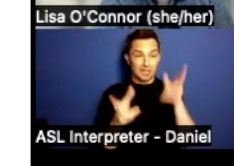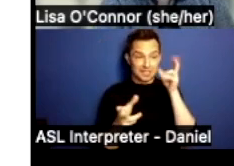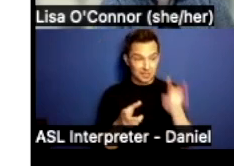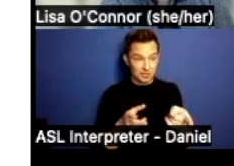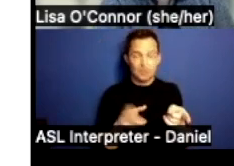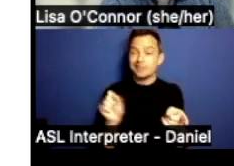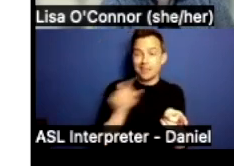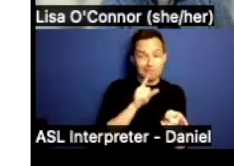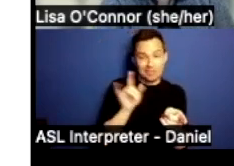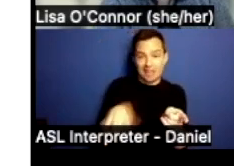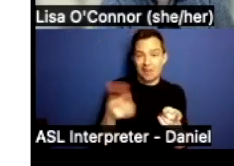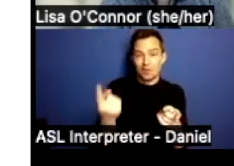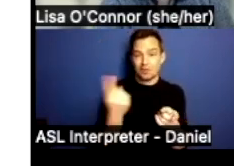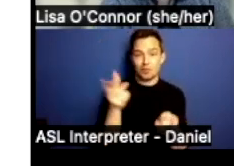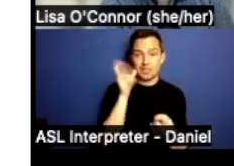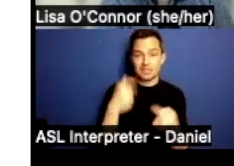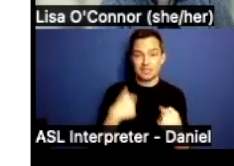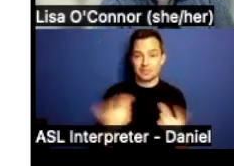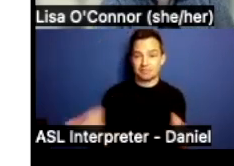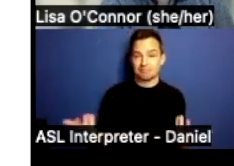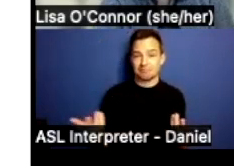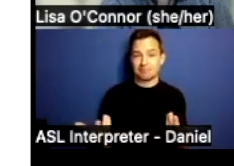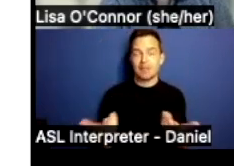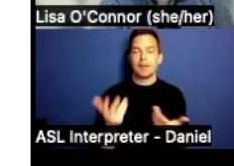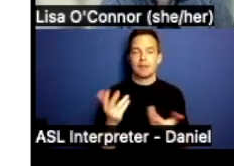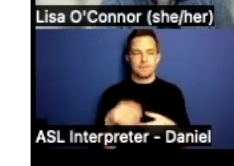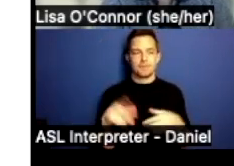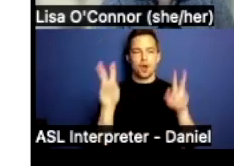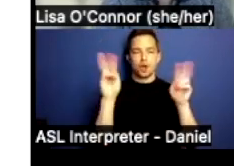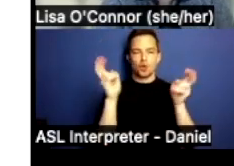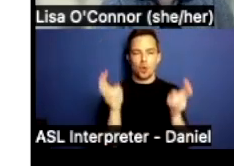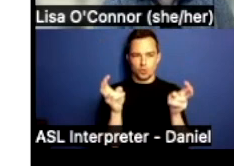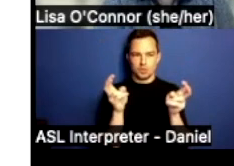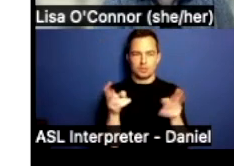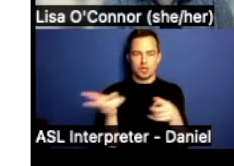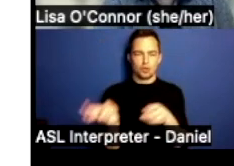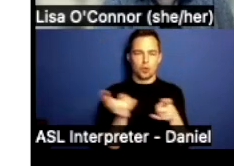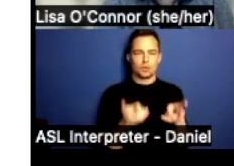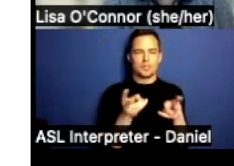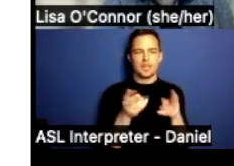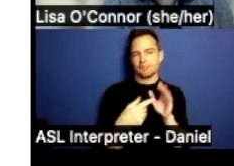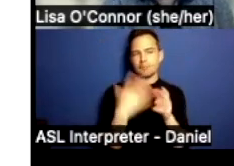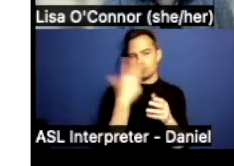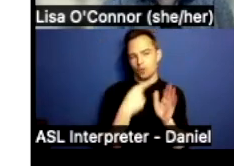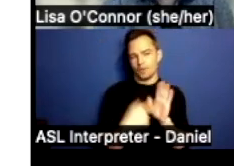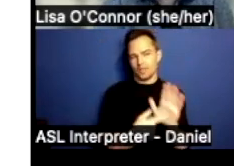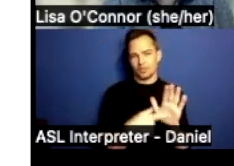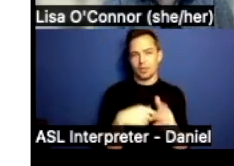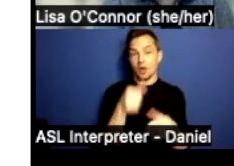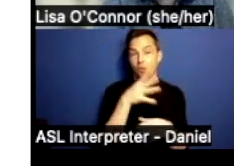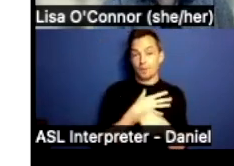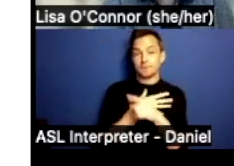Yes, really. I have a quote that I think beautifully illustrates this by a woman